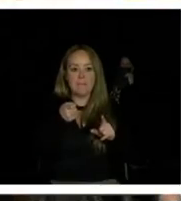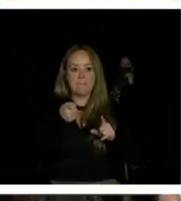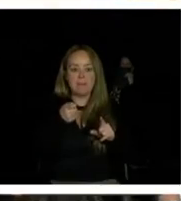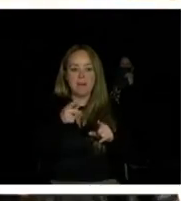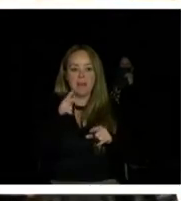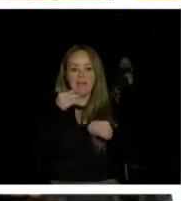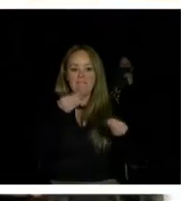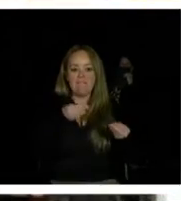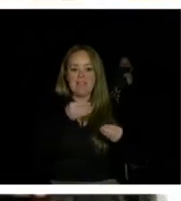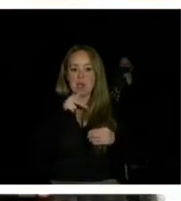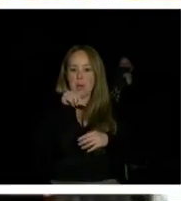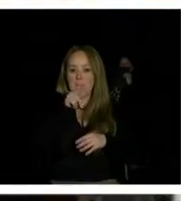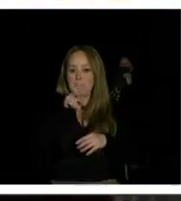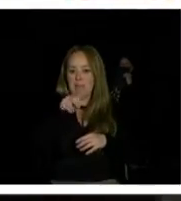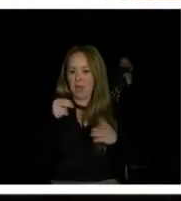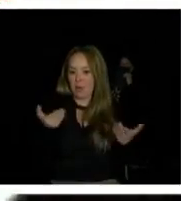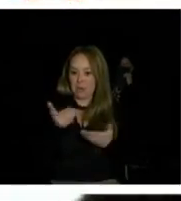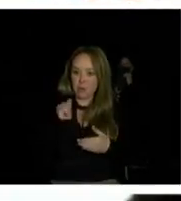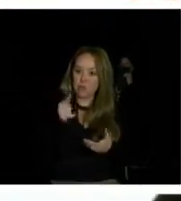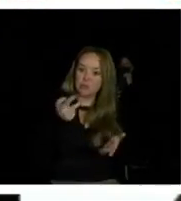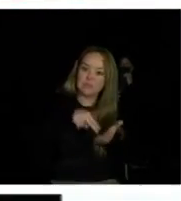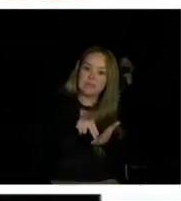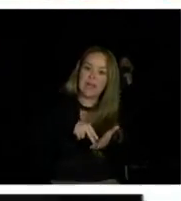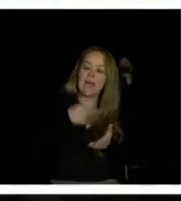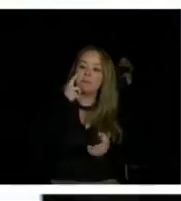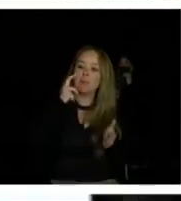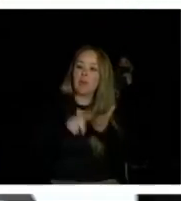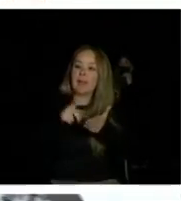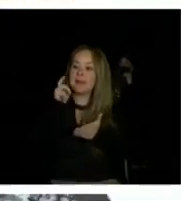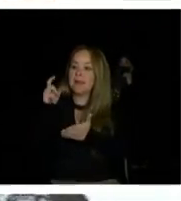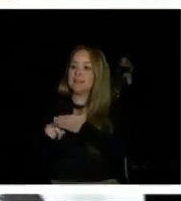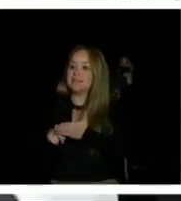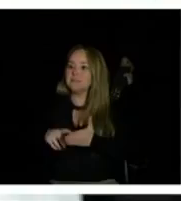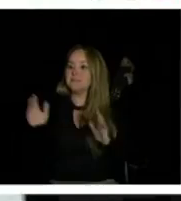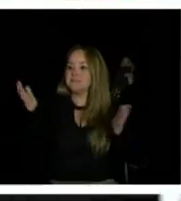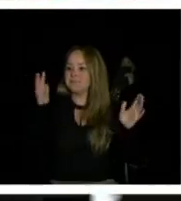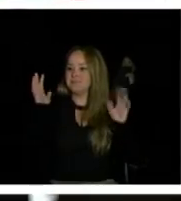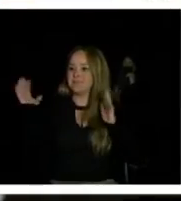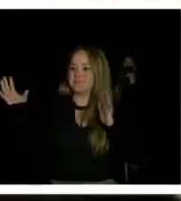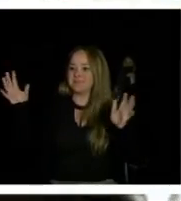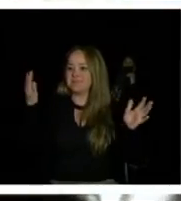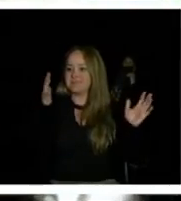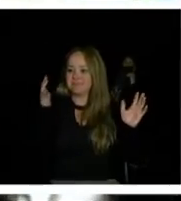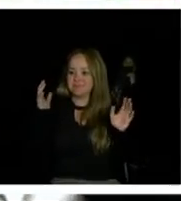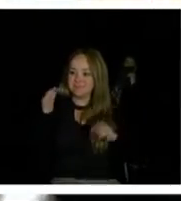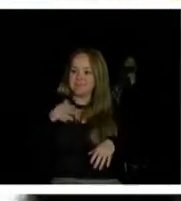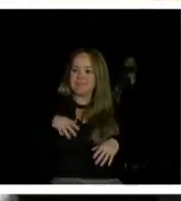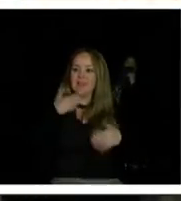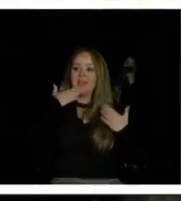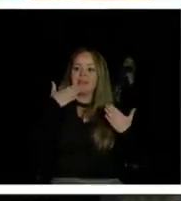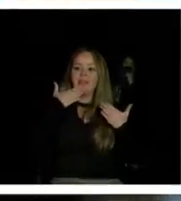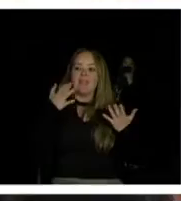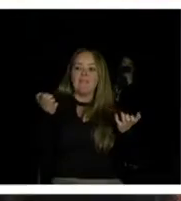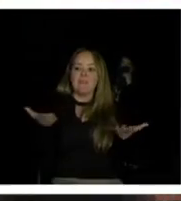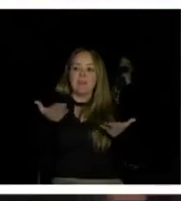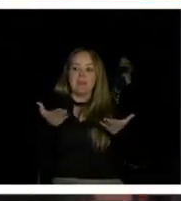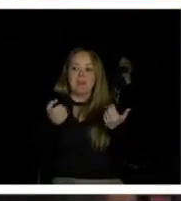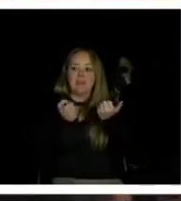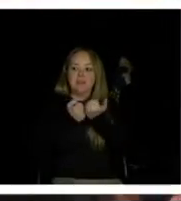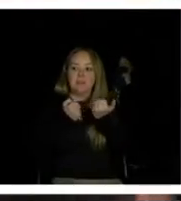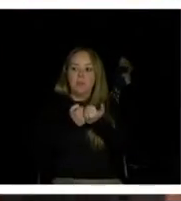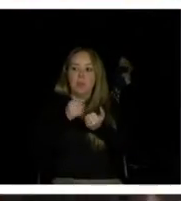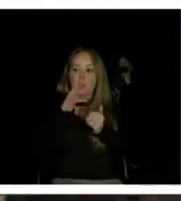pattern that are here as well. Will you all stand and be recognized? Thank you all for being here and supporting